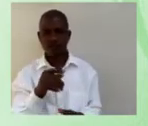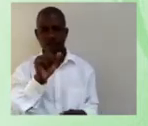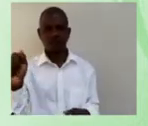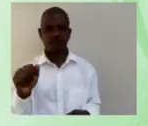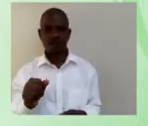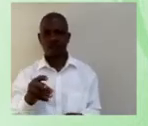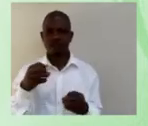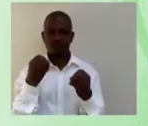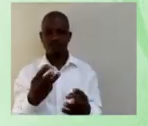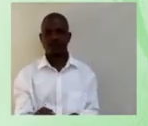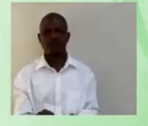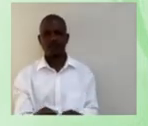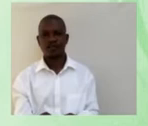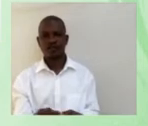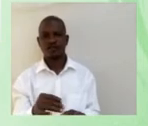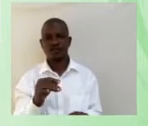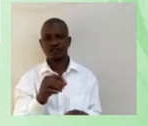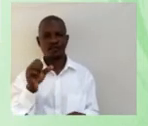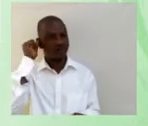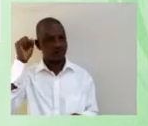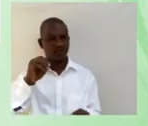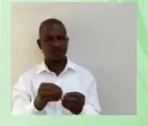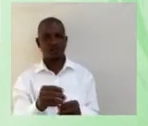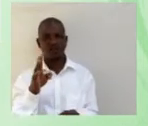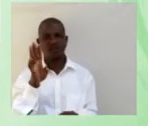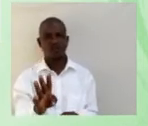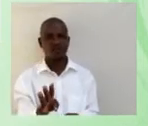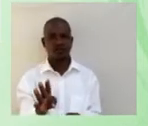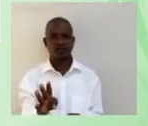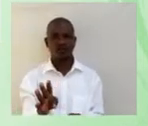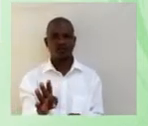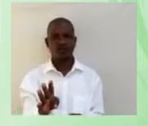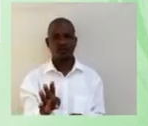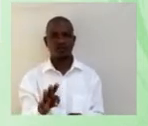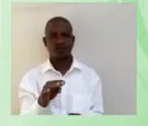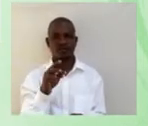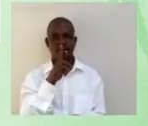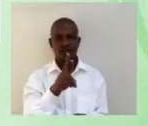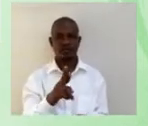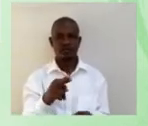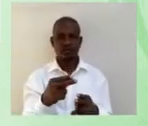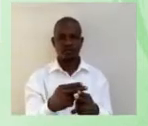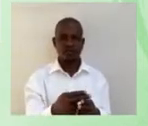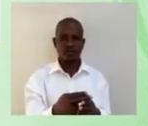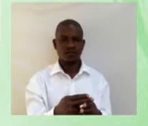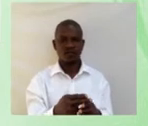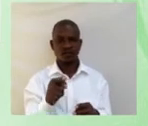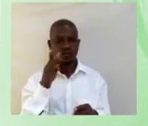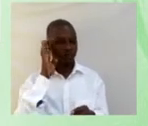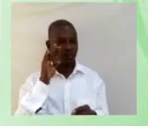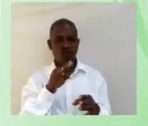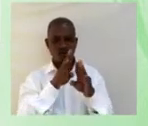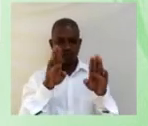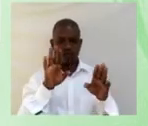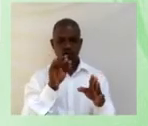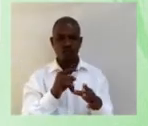A in many. Sound number four. A. Short. You won't